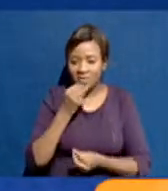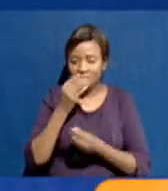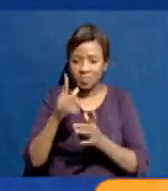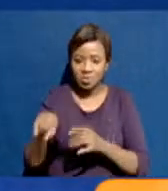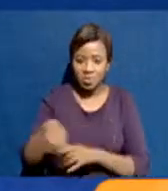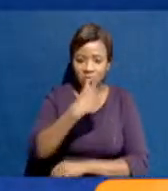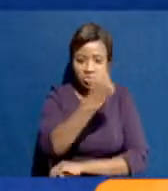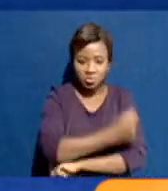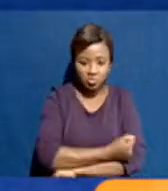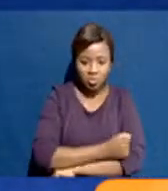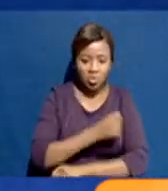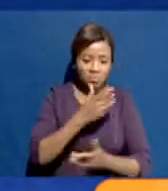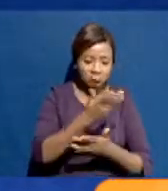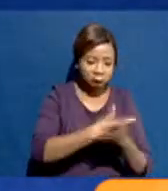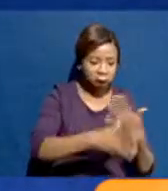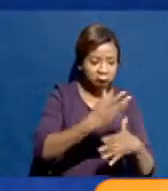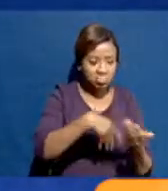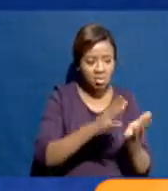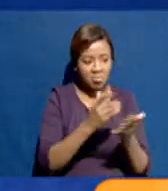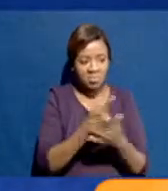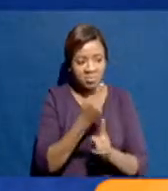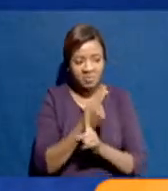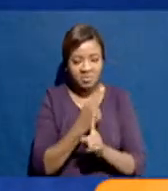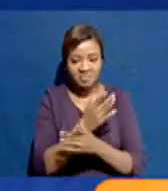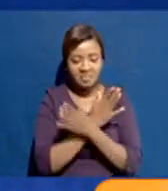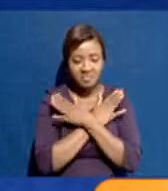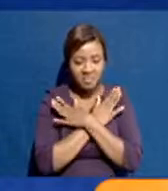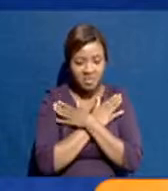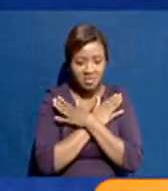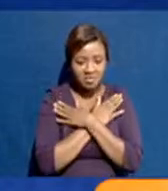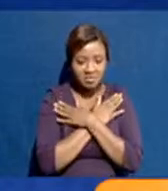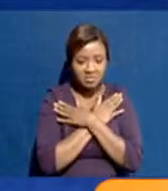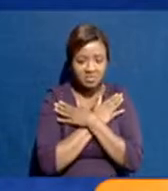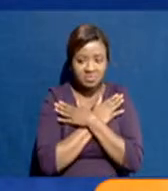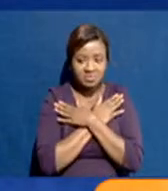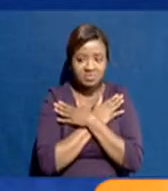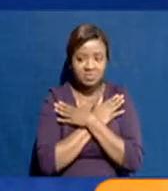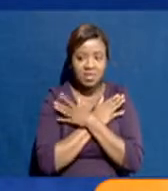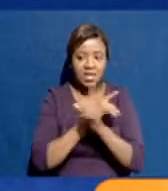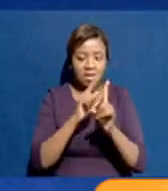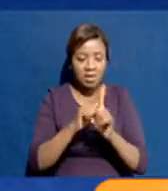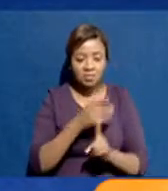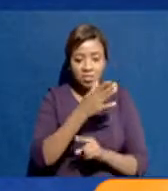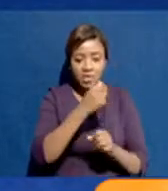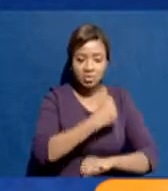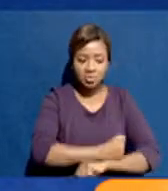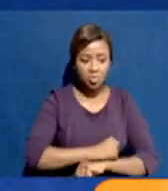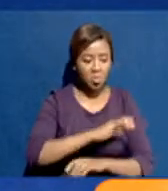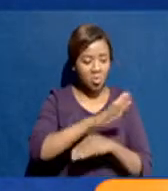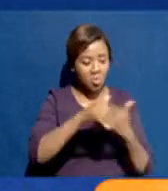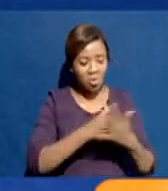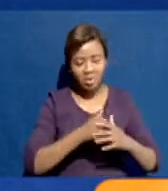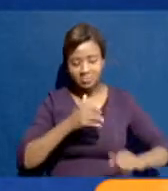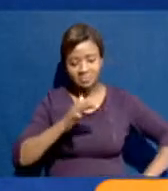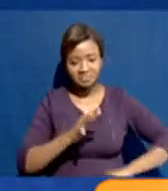spoke to a few of my friends, spoke to a few of the people at admin in the school, everybody was very